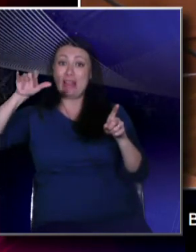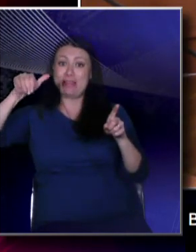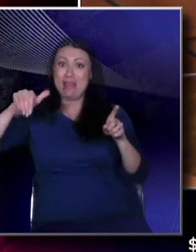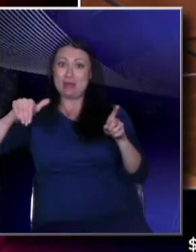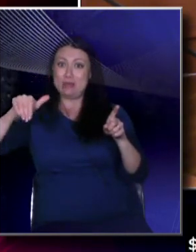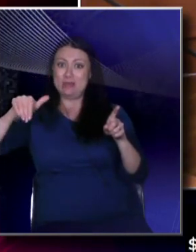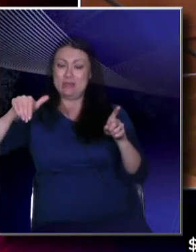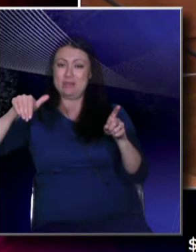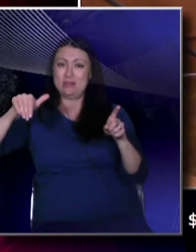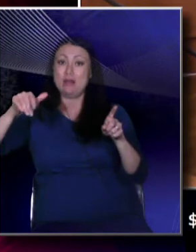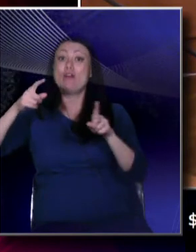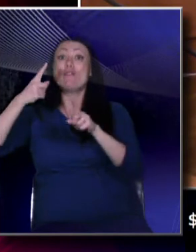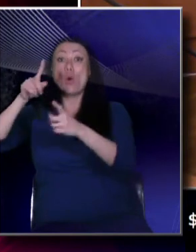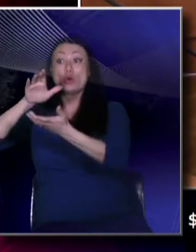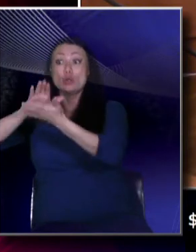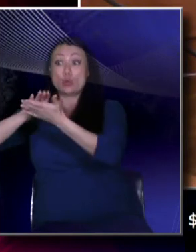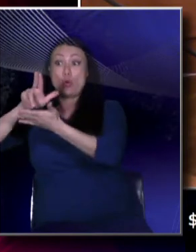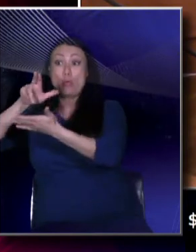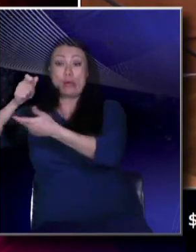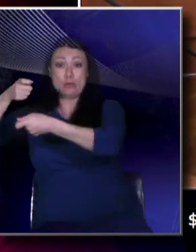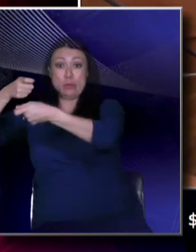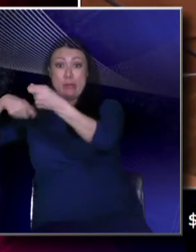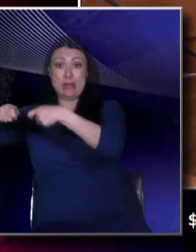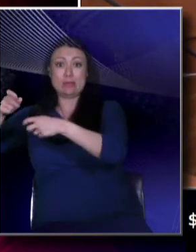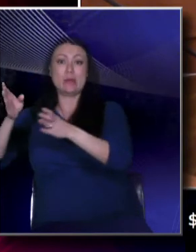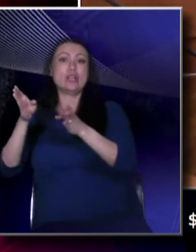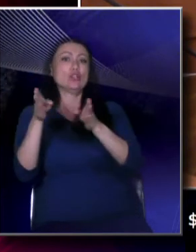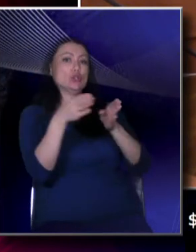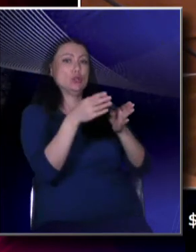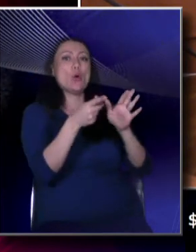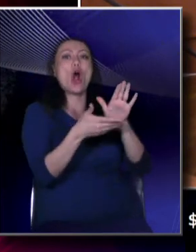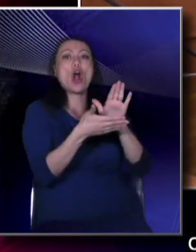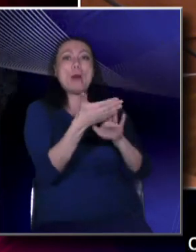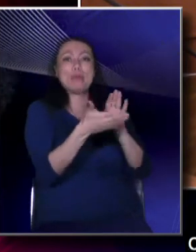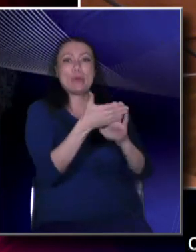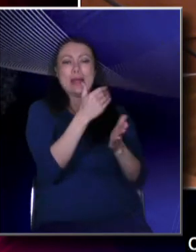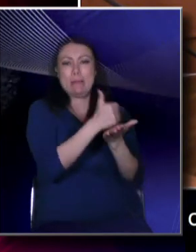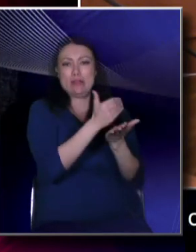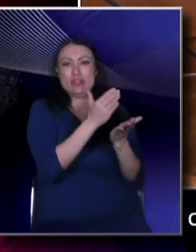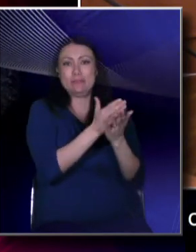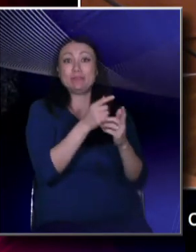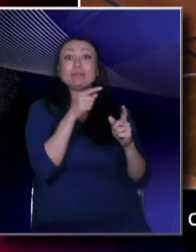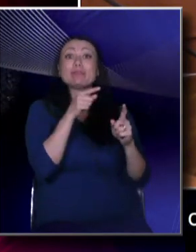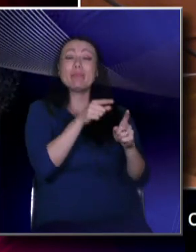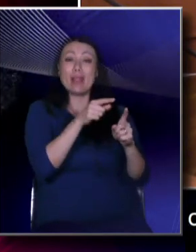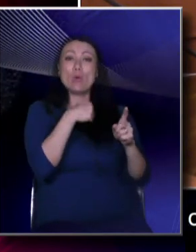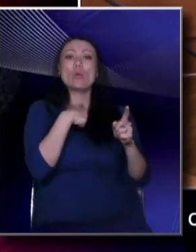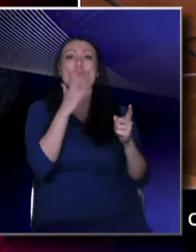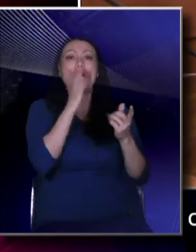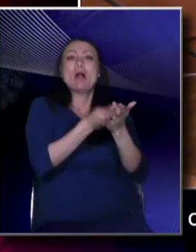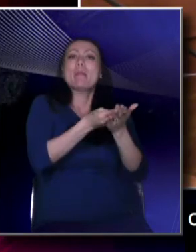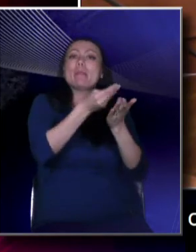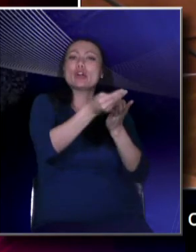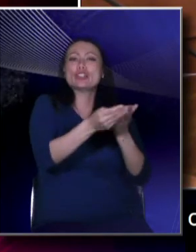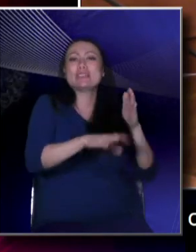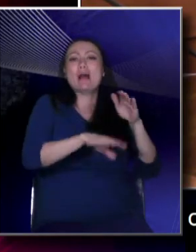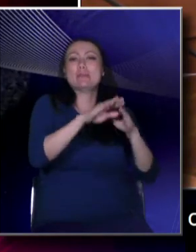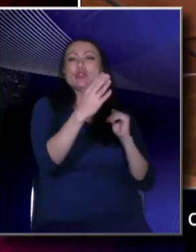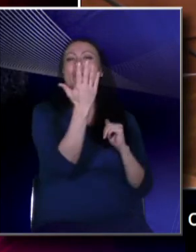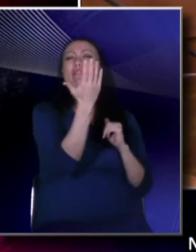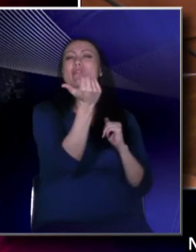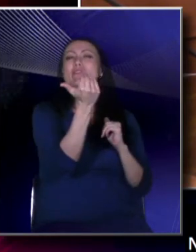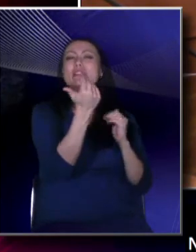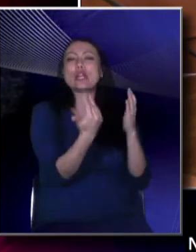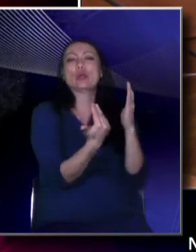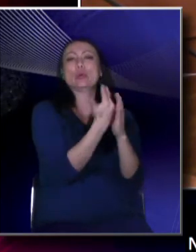$738,000 from the school bus replacement line item to our operating budget, which we expect to purchase up to 15 new general